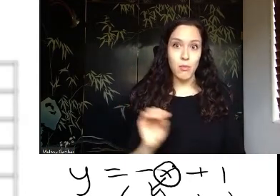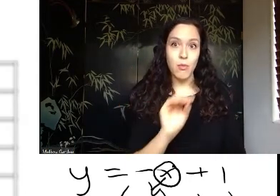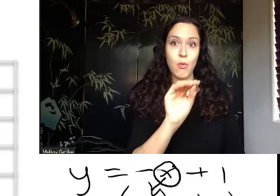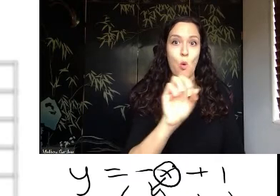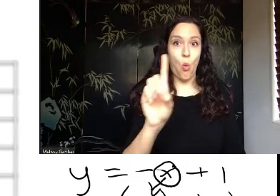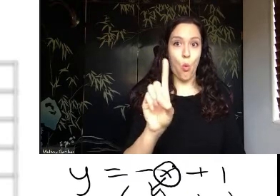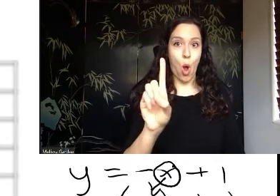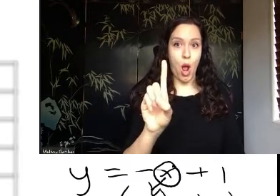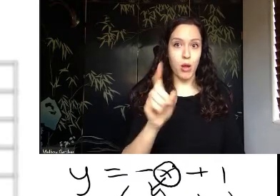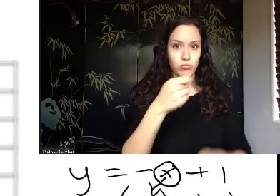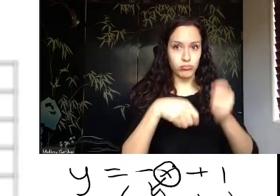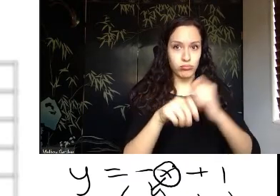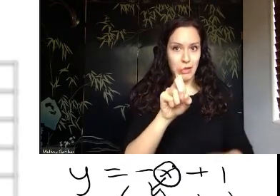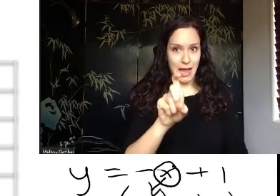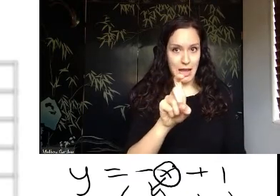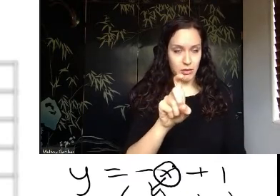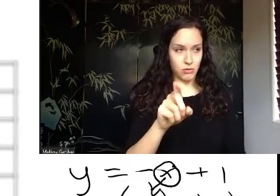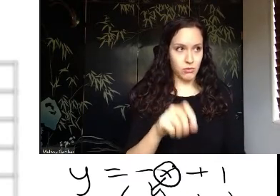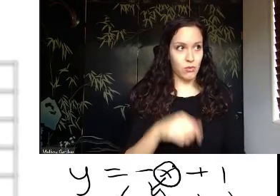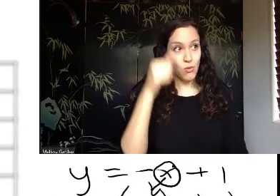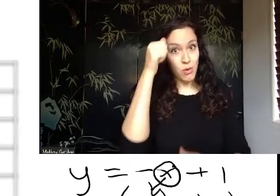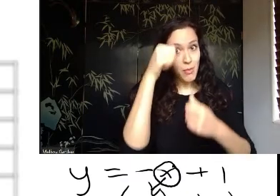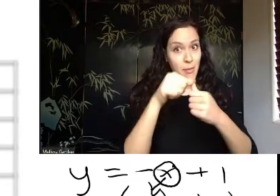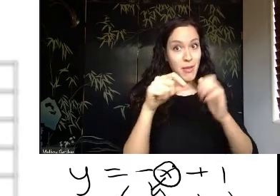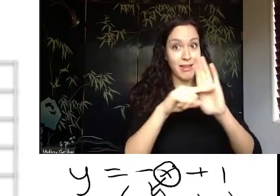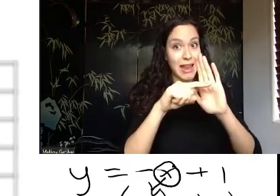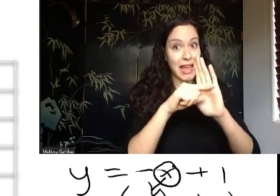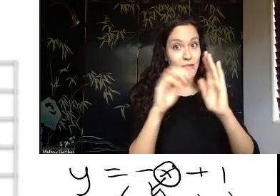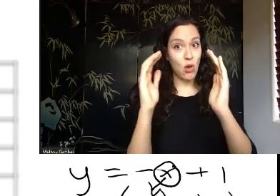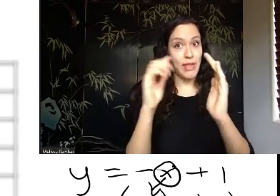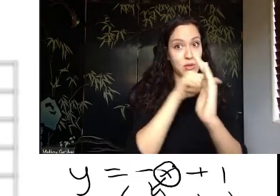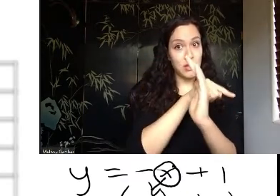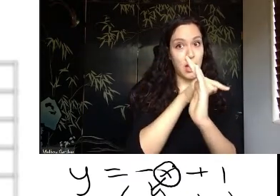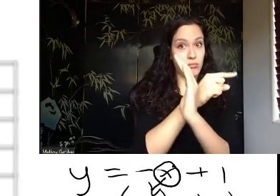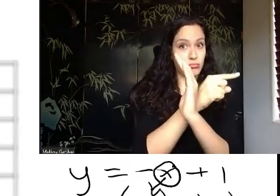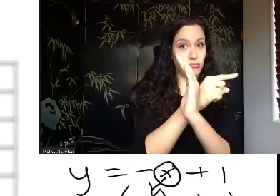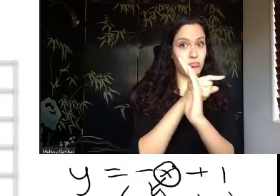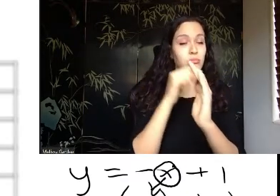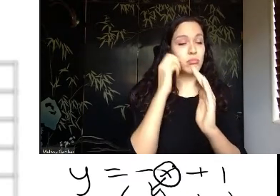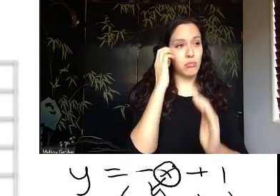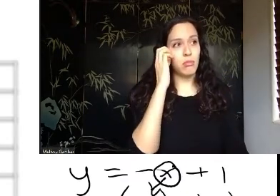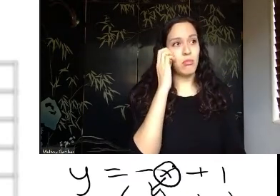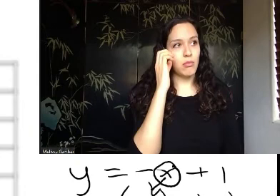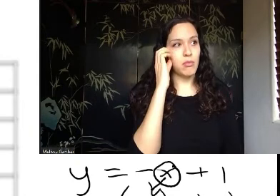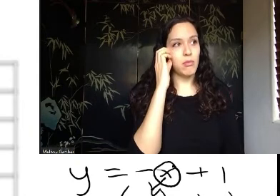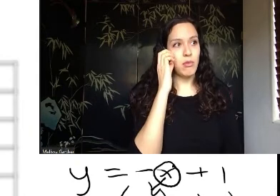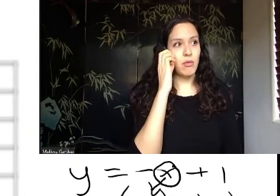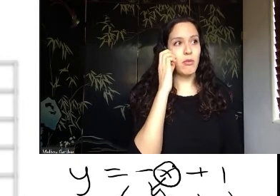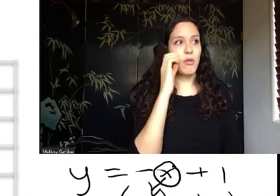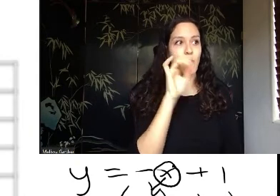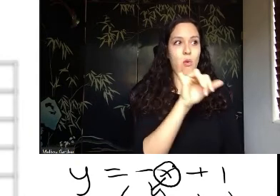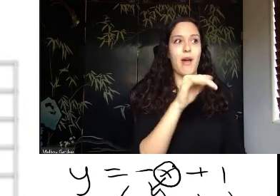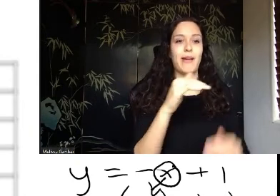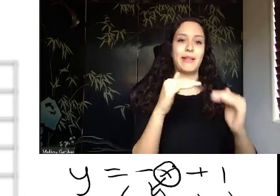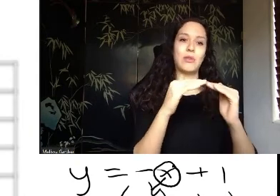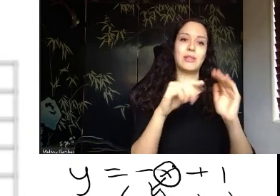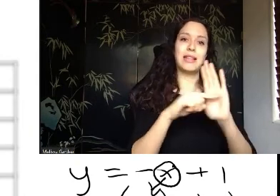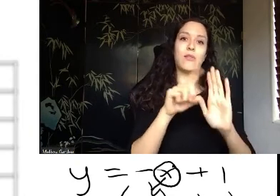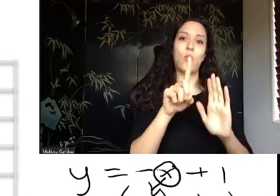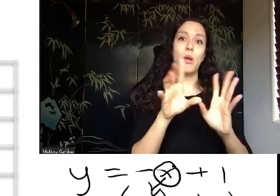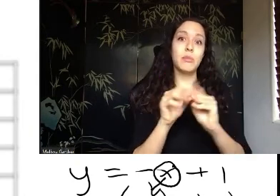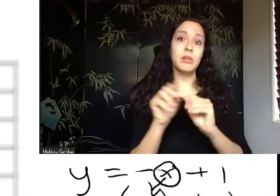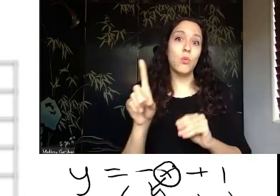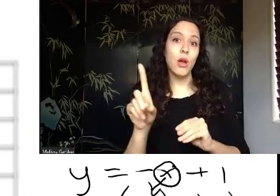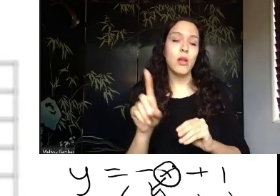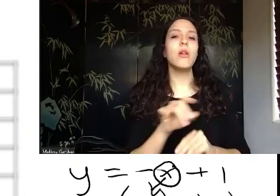for x plus 1. Remember, the negative's on the outside. So y equals -1 plus 1. So y equals